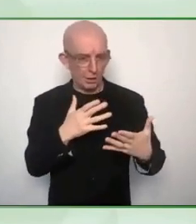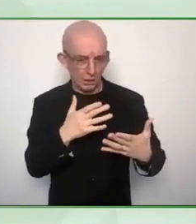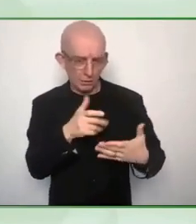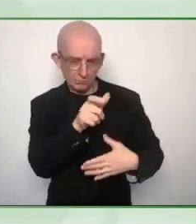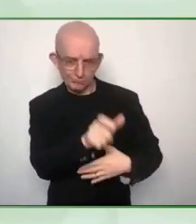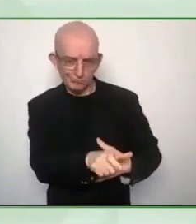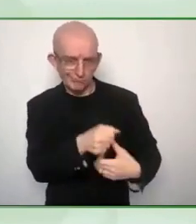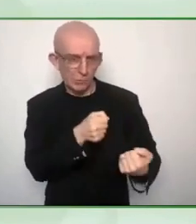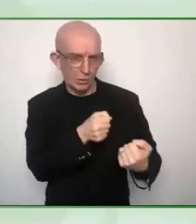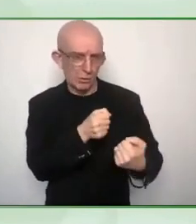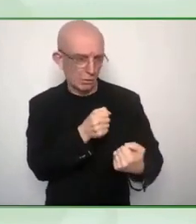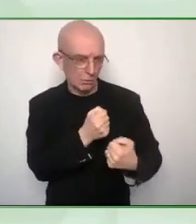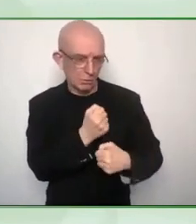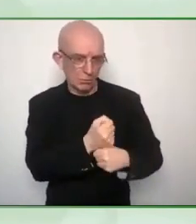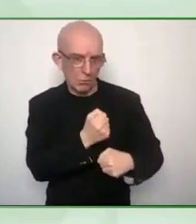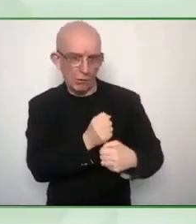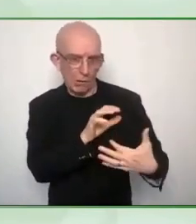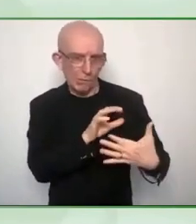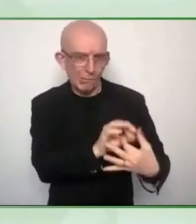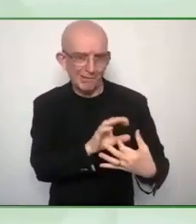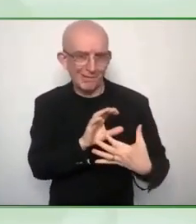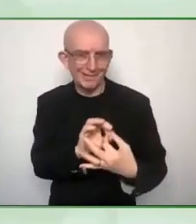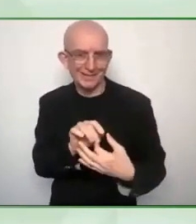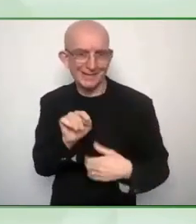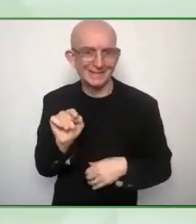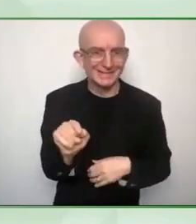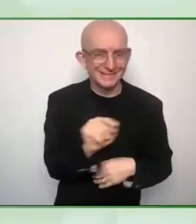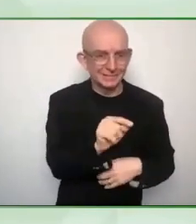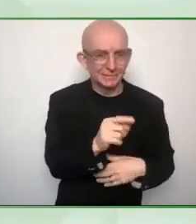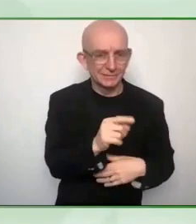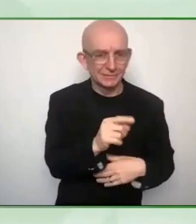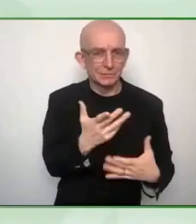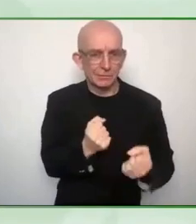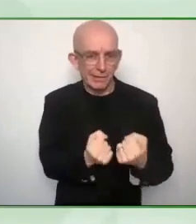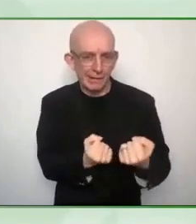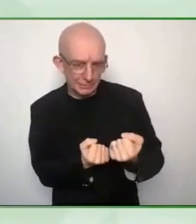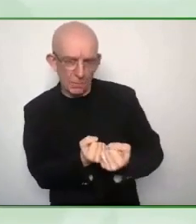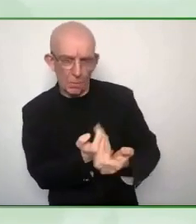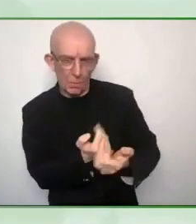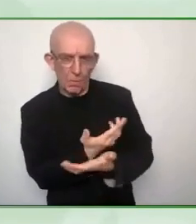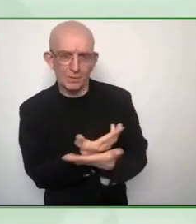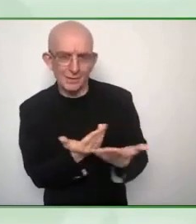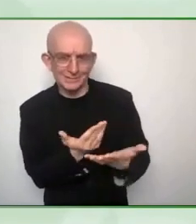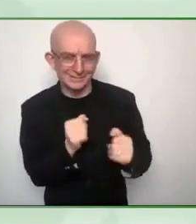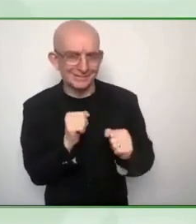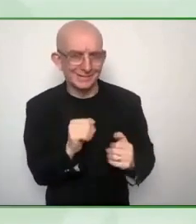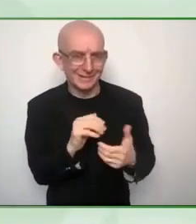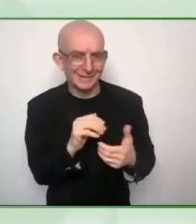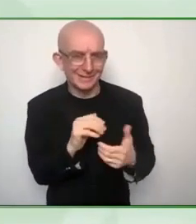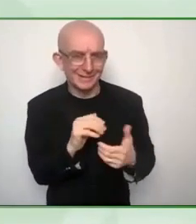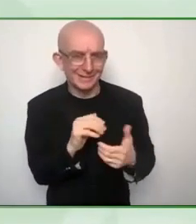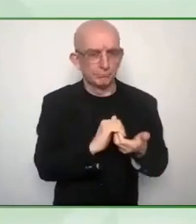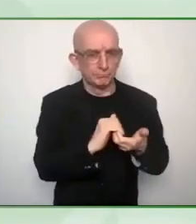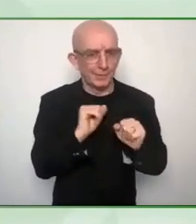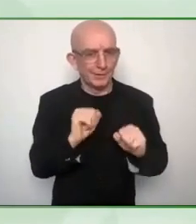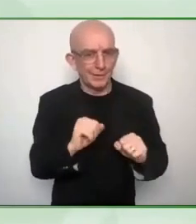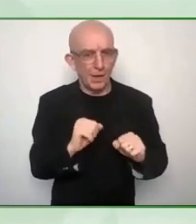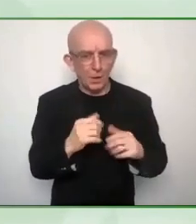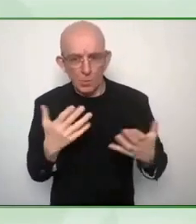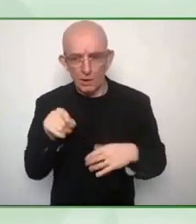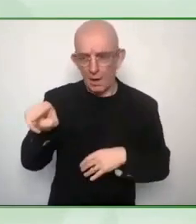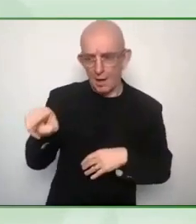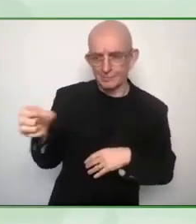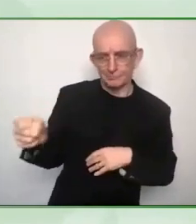networks to work on community inclusion. Thank you, Juan Jaime. So basically, you